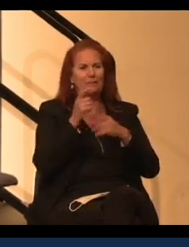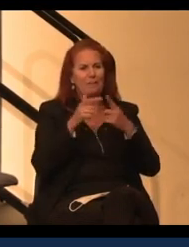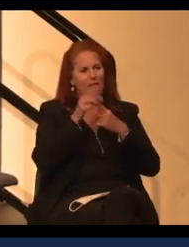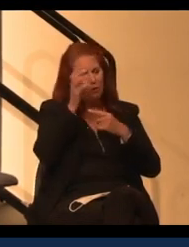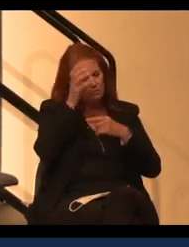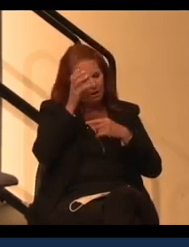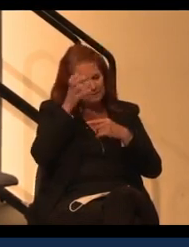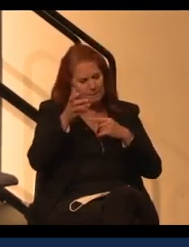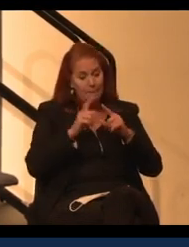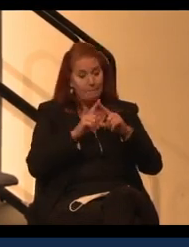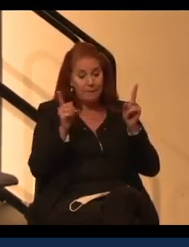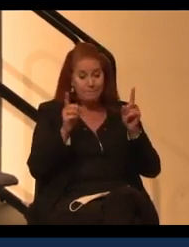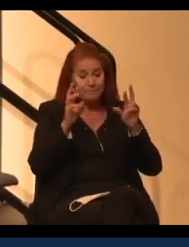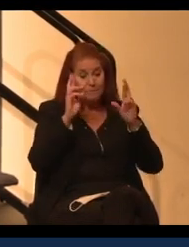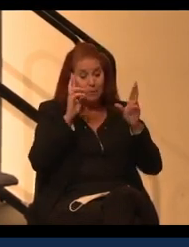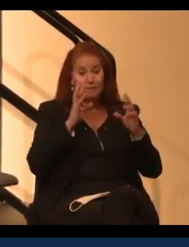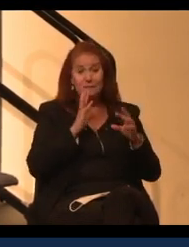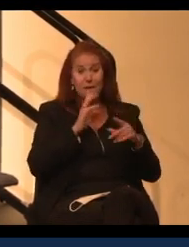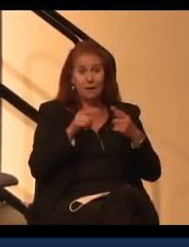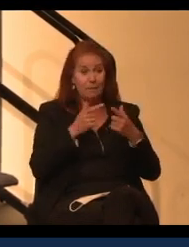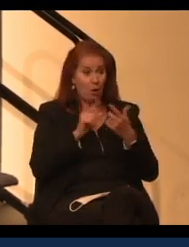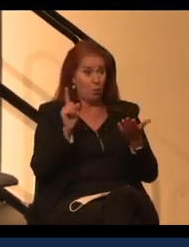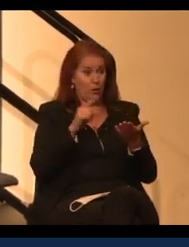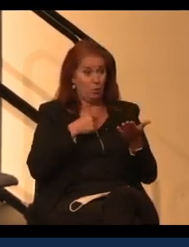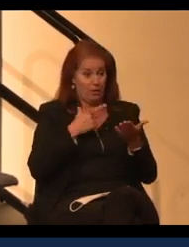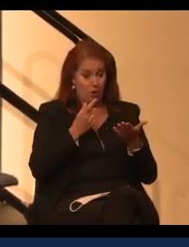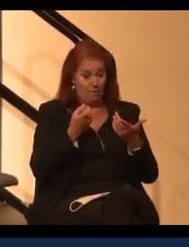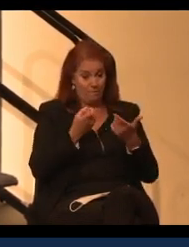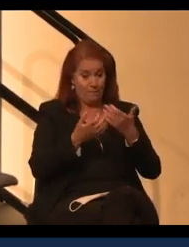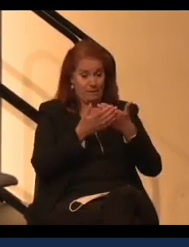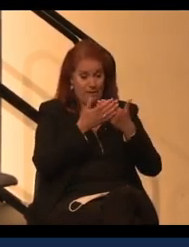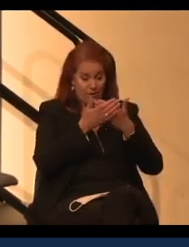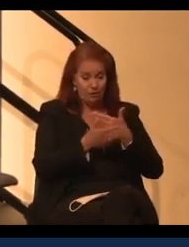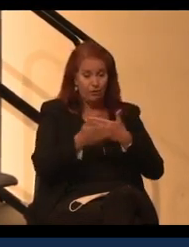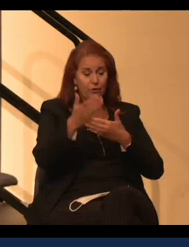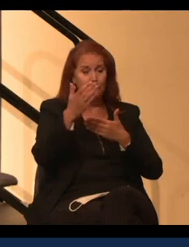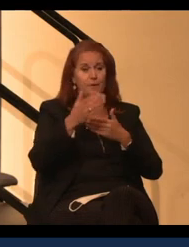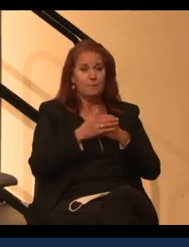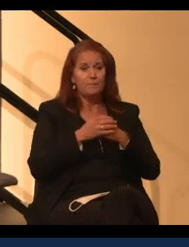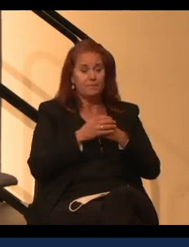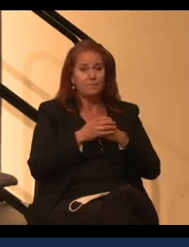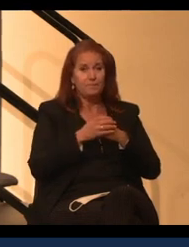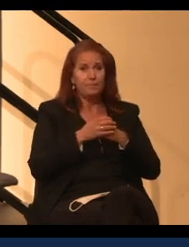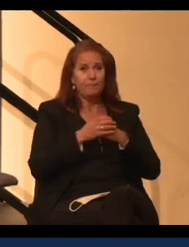concepts, and then hopefully talk about where do we go from here these next couple days.